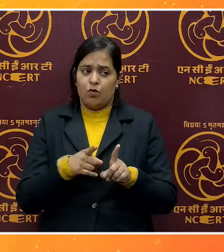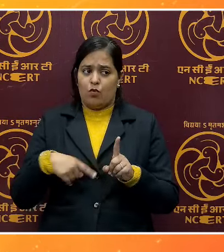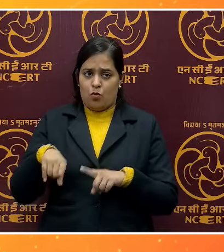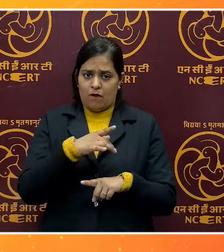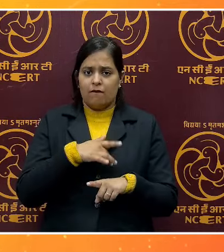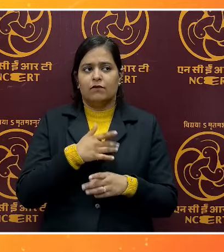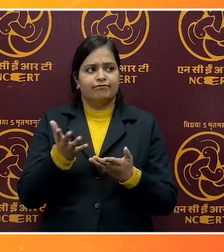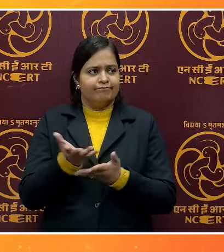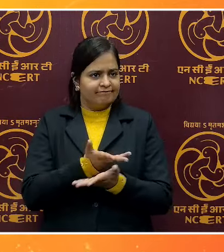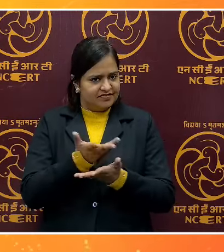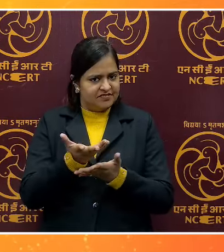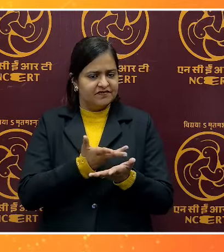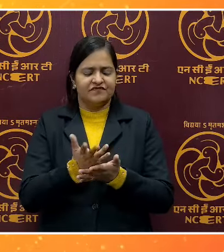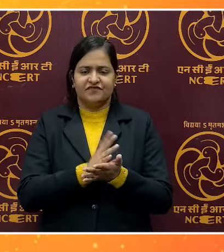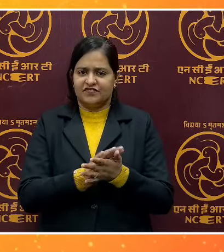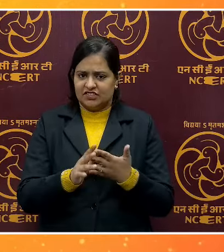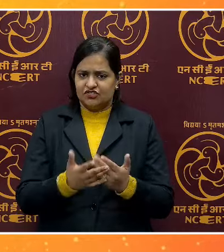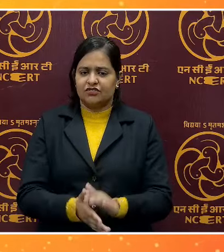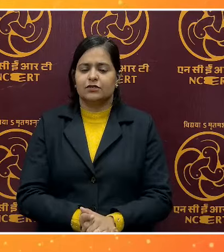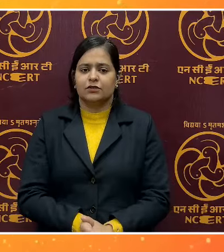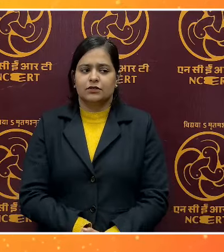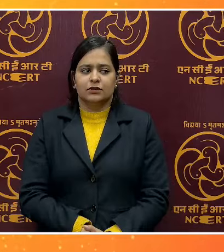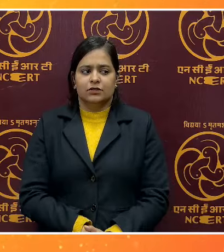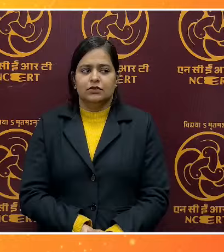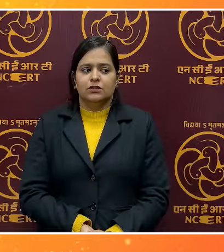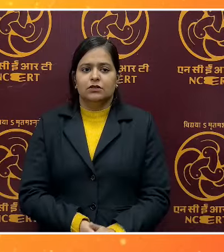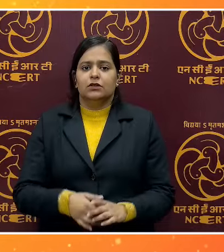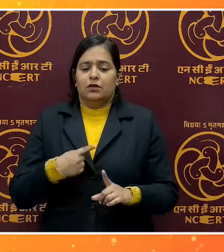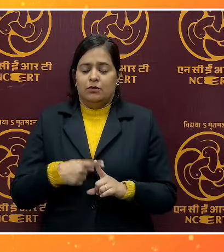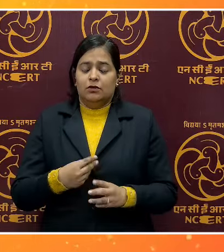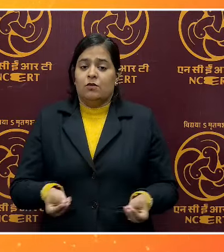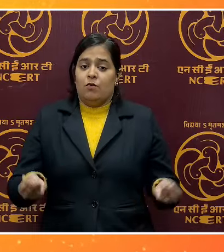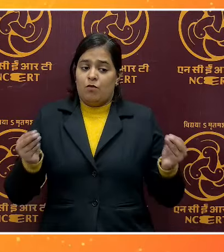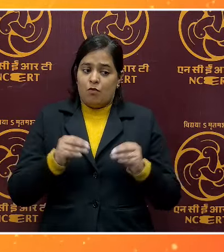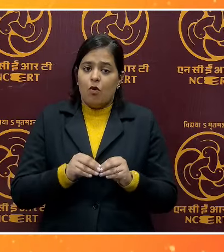been discussed, and there are more